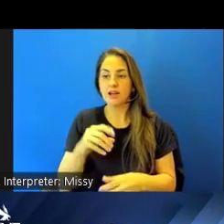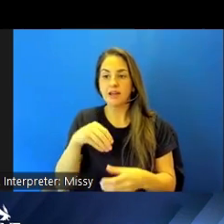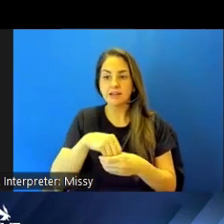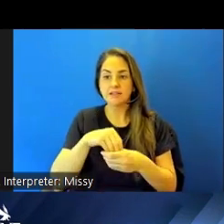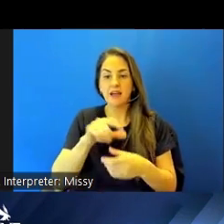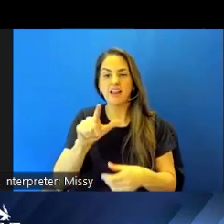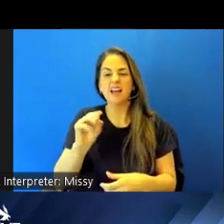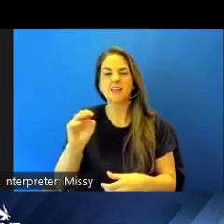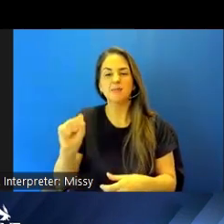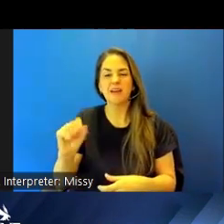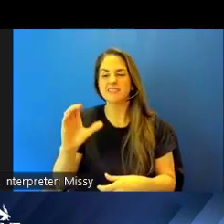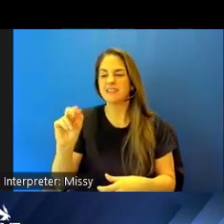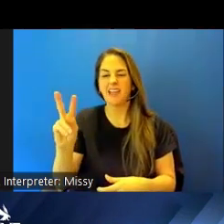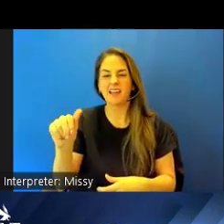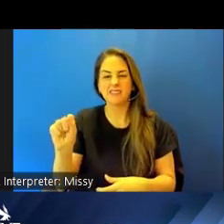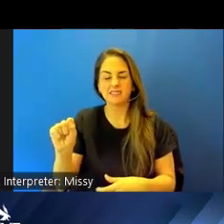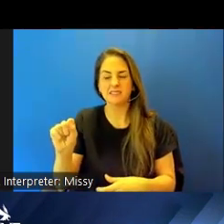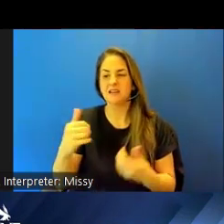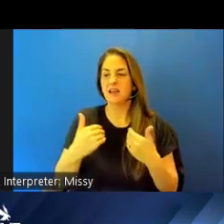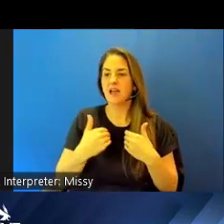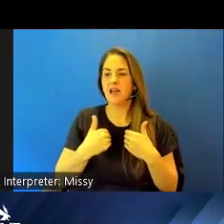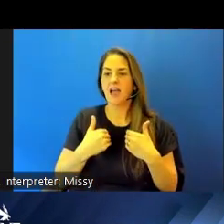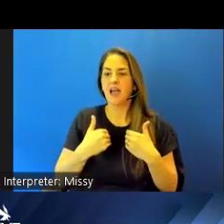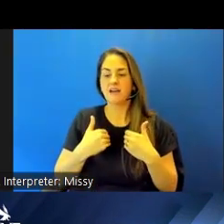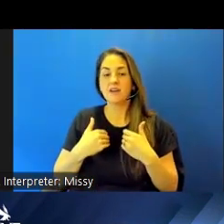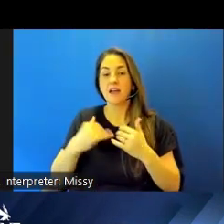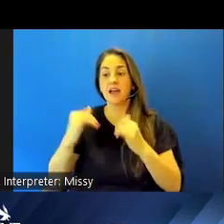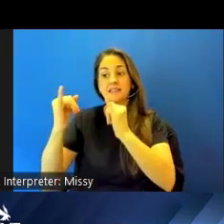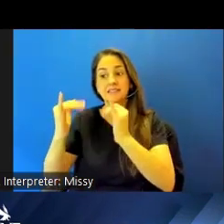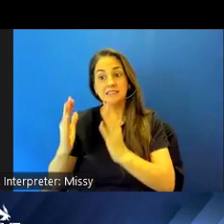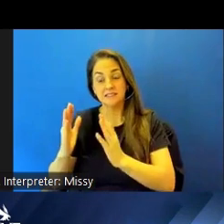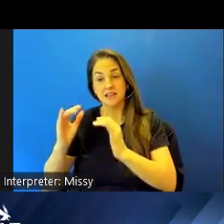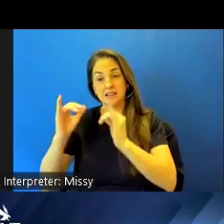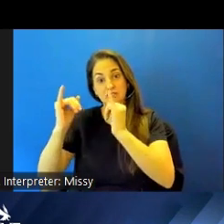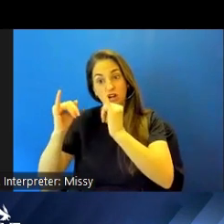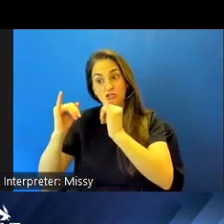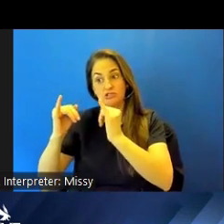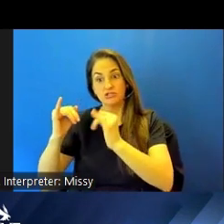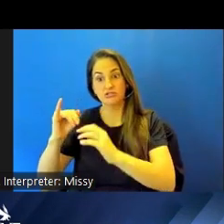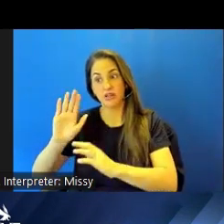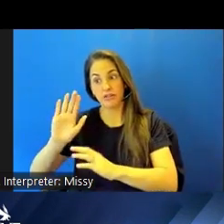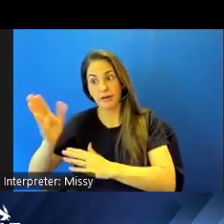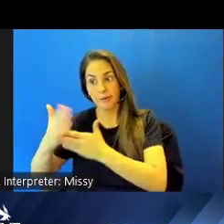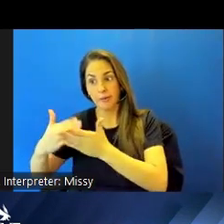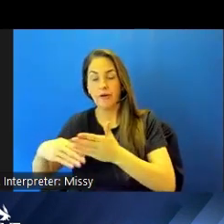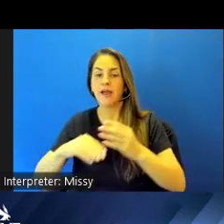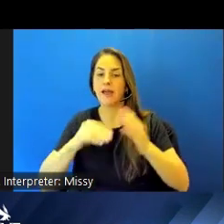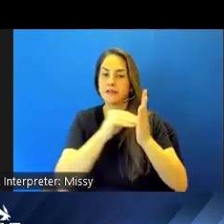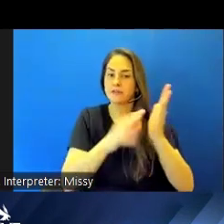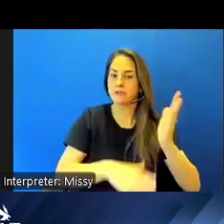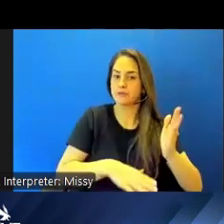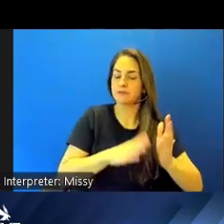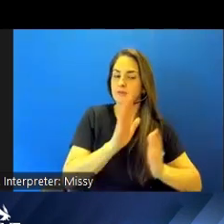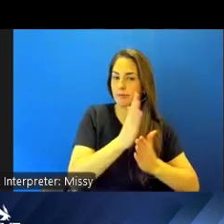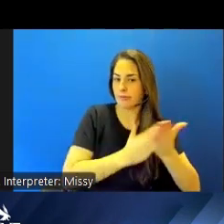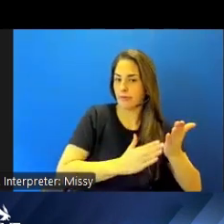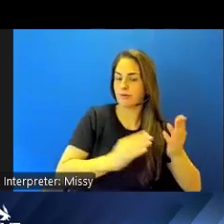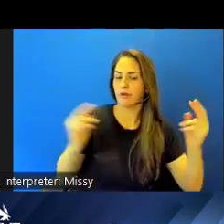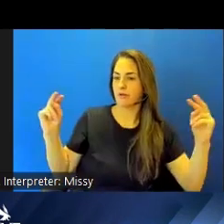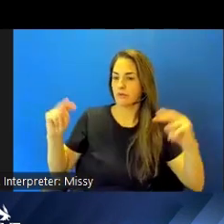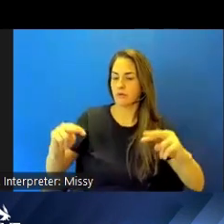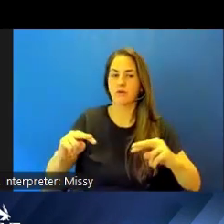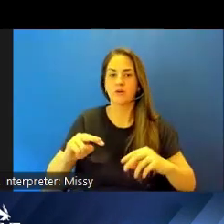LMS Canvas. There's an instructor side and a student side to the tool. And really, this tool is intended